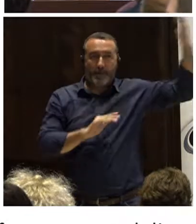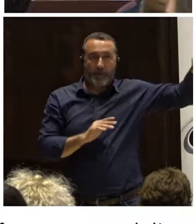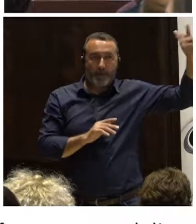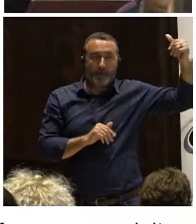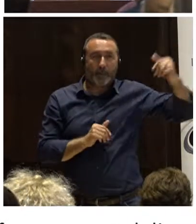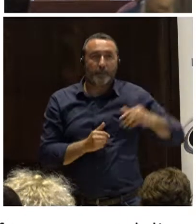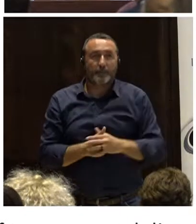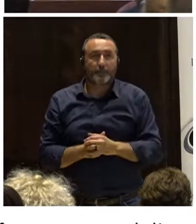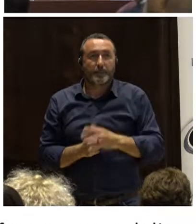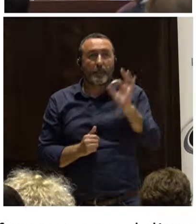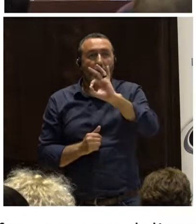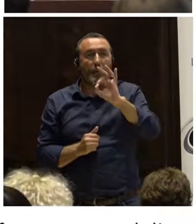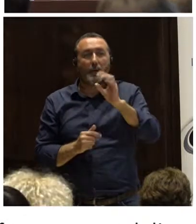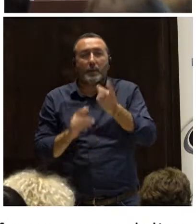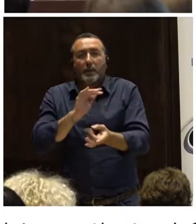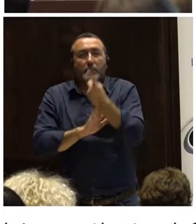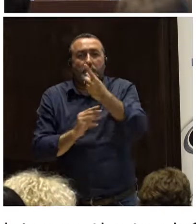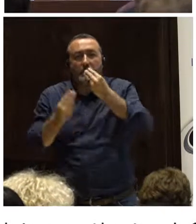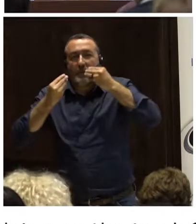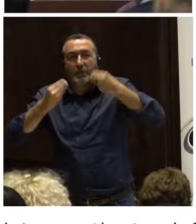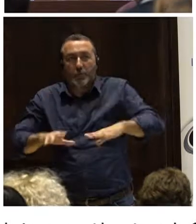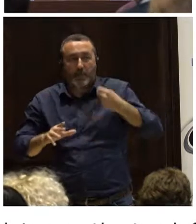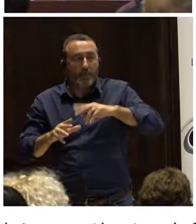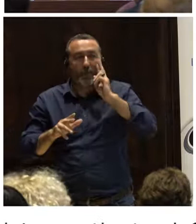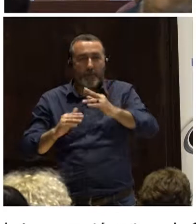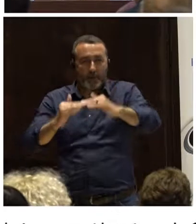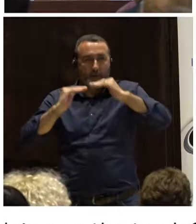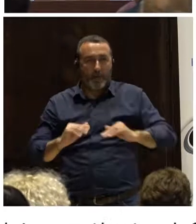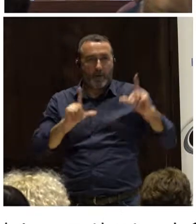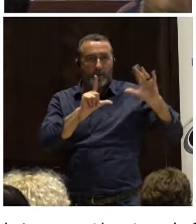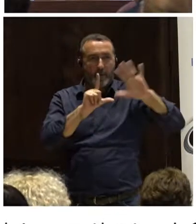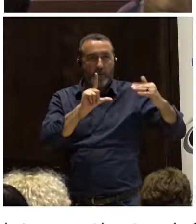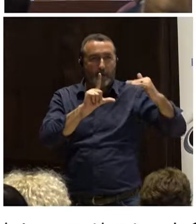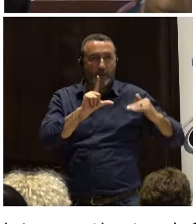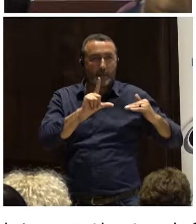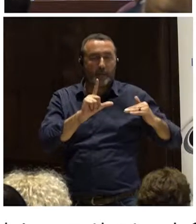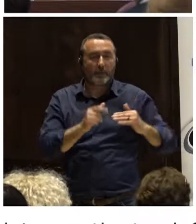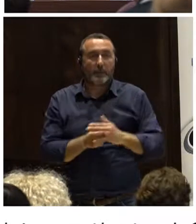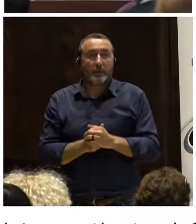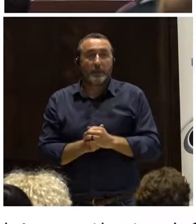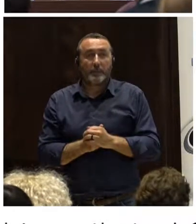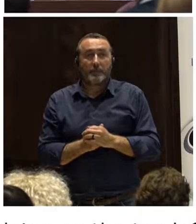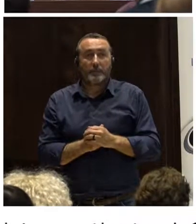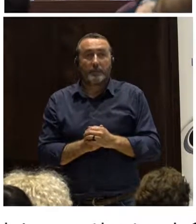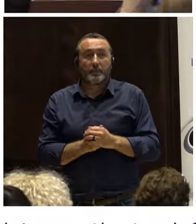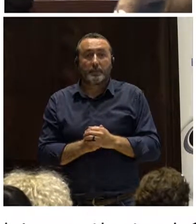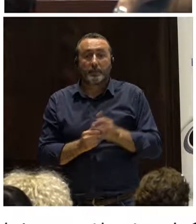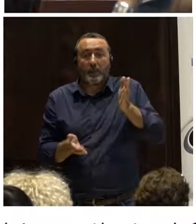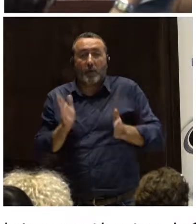happening on the bottom left, using the robots as characters and manipulating the